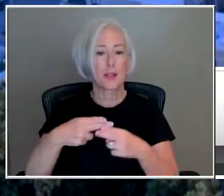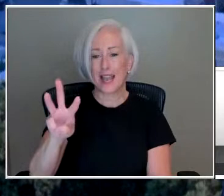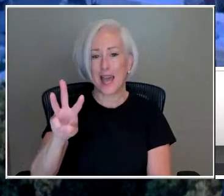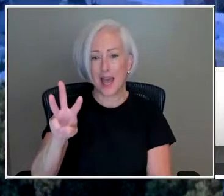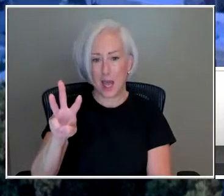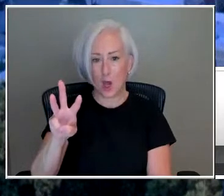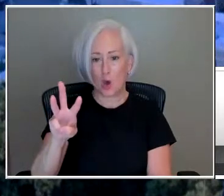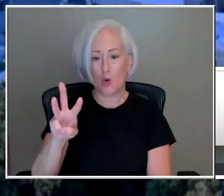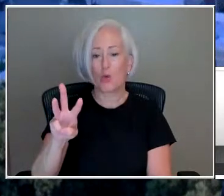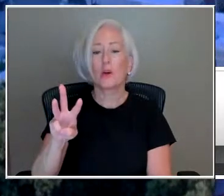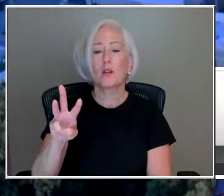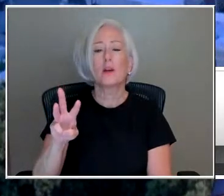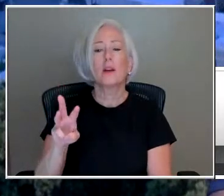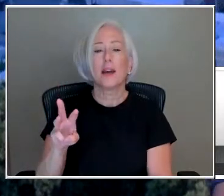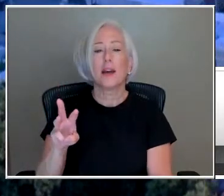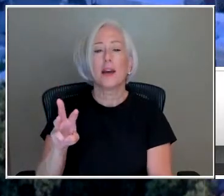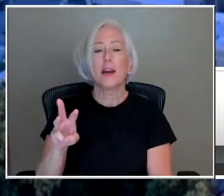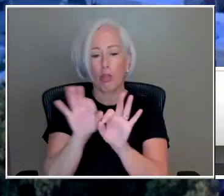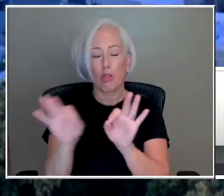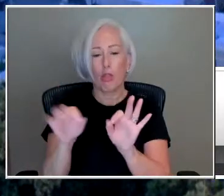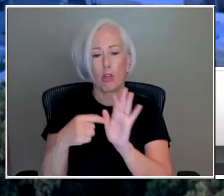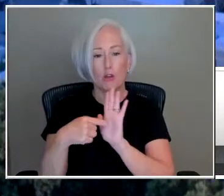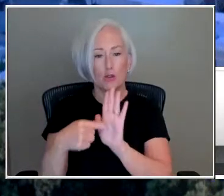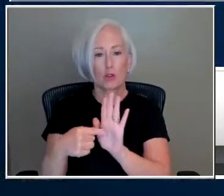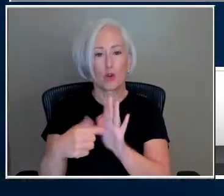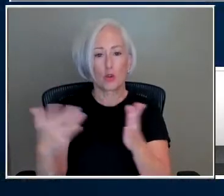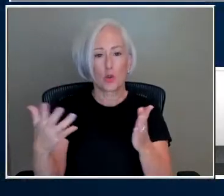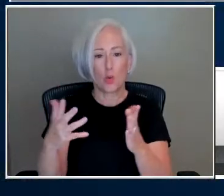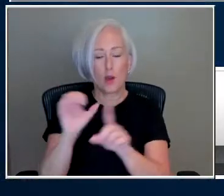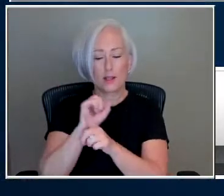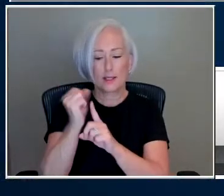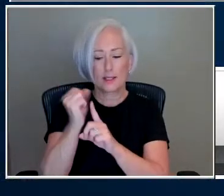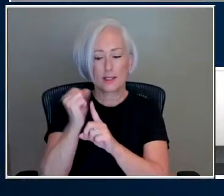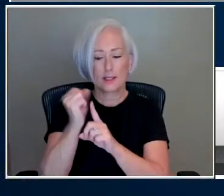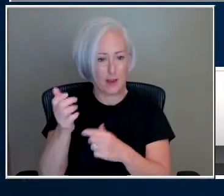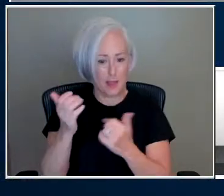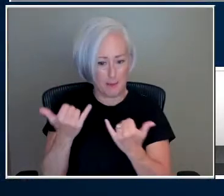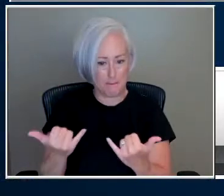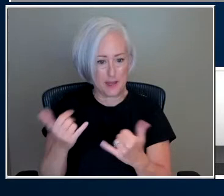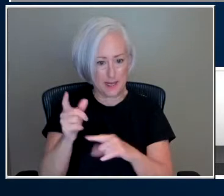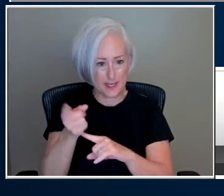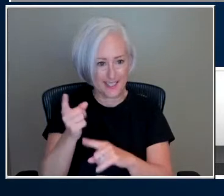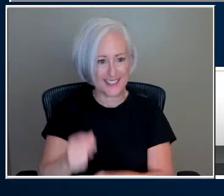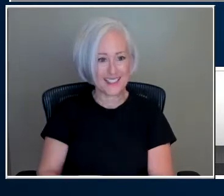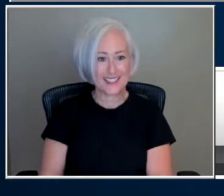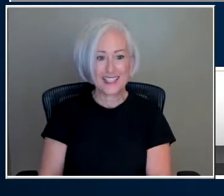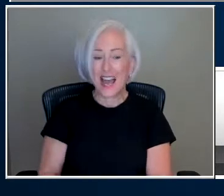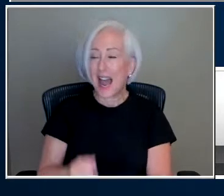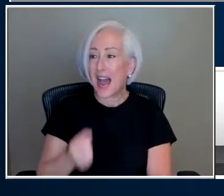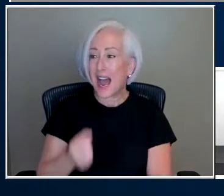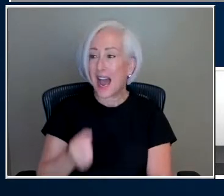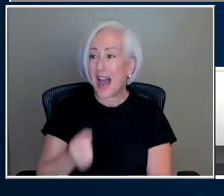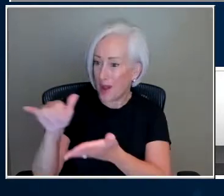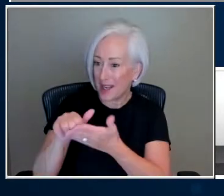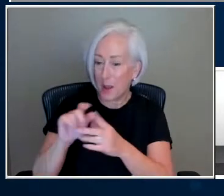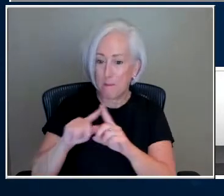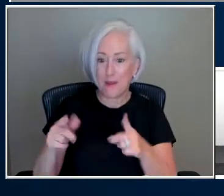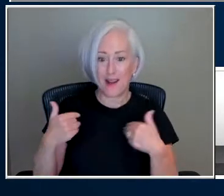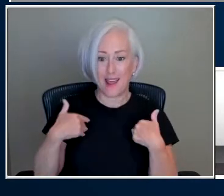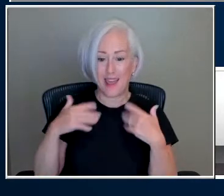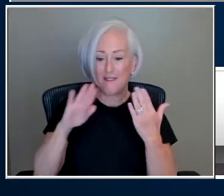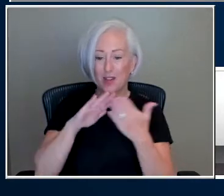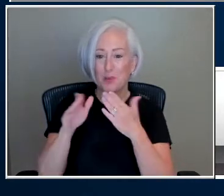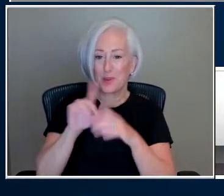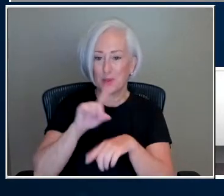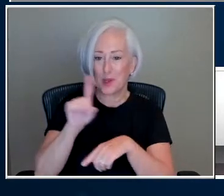you what the conditions are like at that very moment. Great information. I said I was going to let you go, but I have a quick community question for you, if you don't mind.